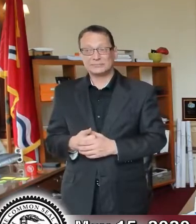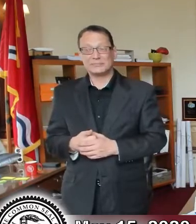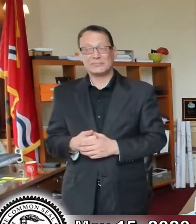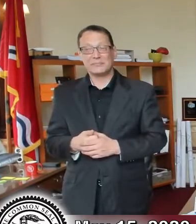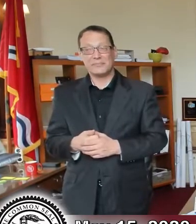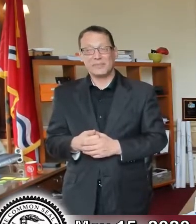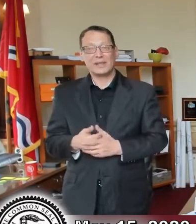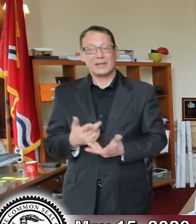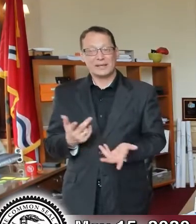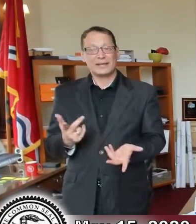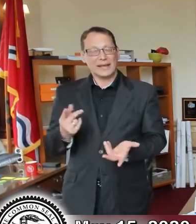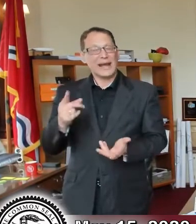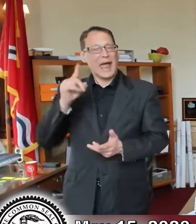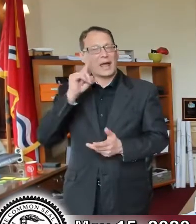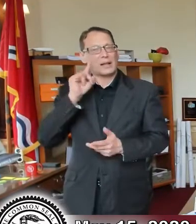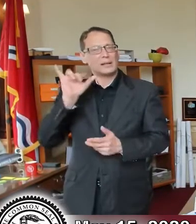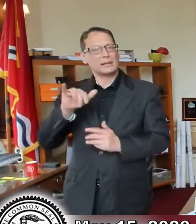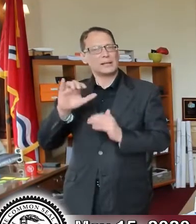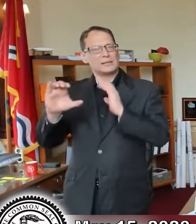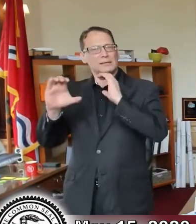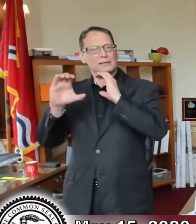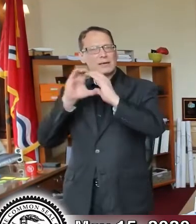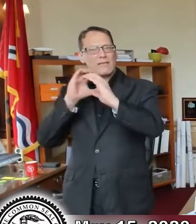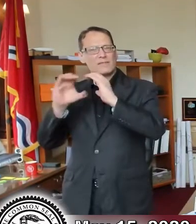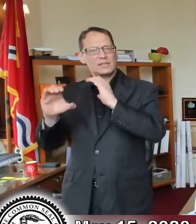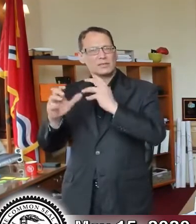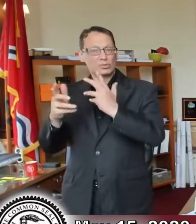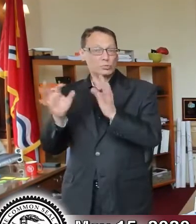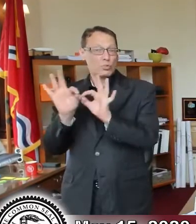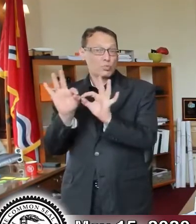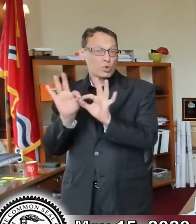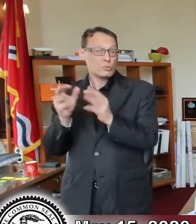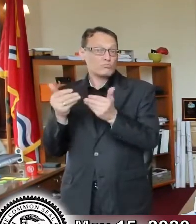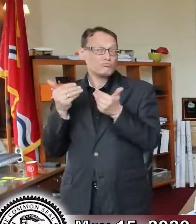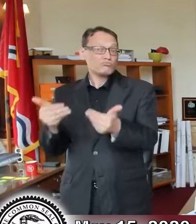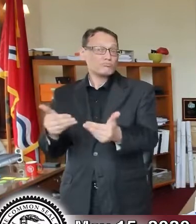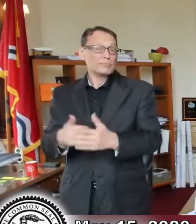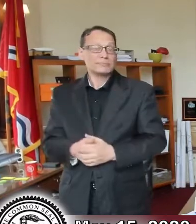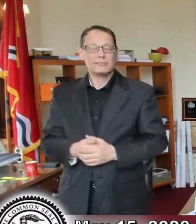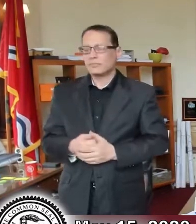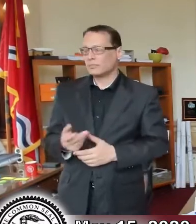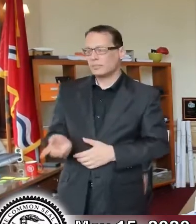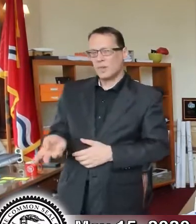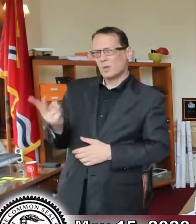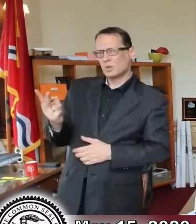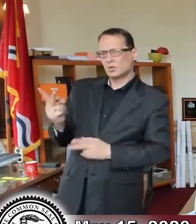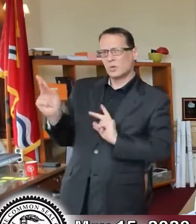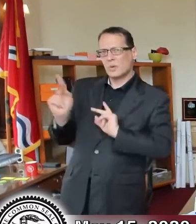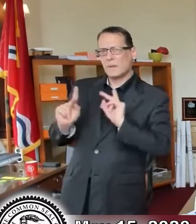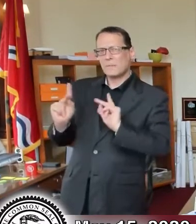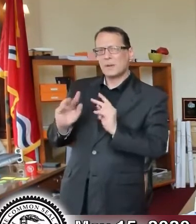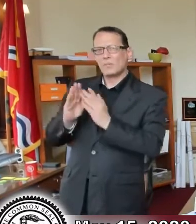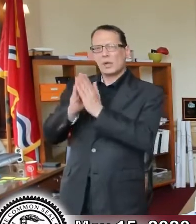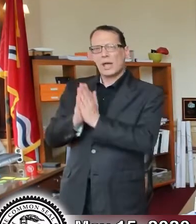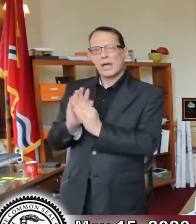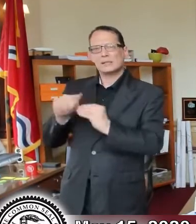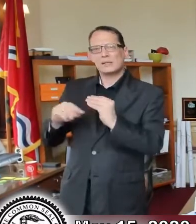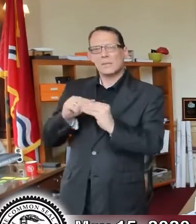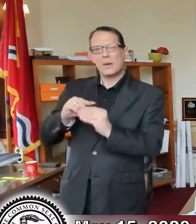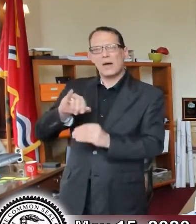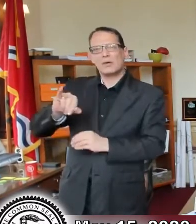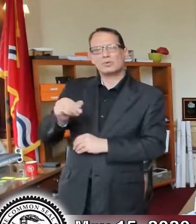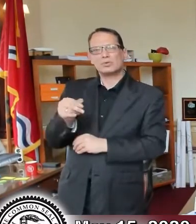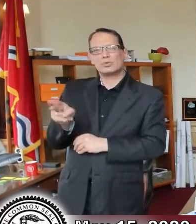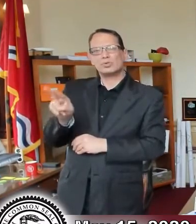I think it's a conversation to be had. Two people are asking about jury duty, Mayor. Do we